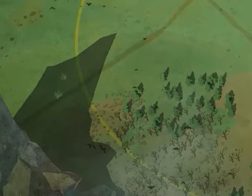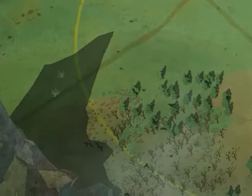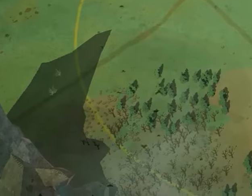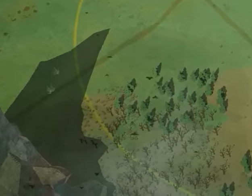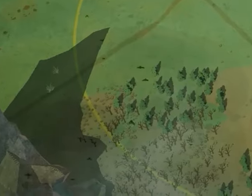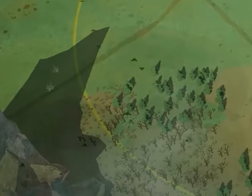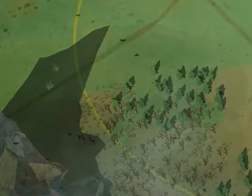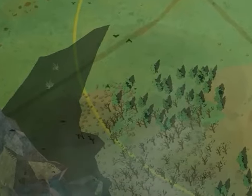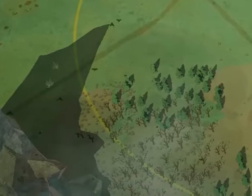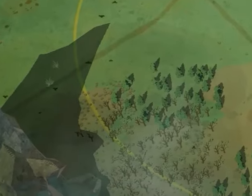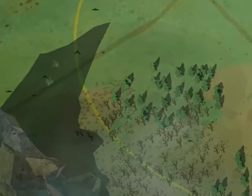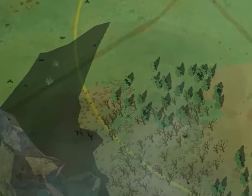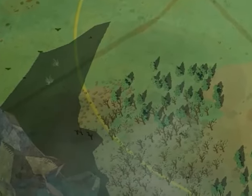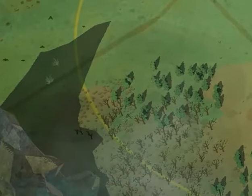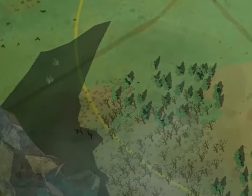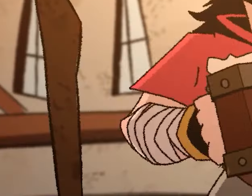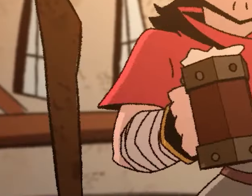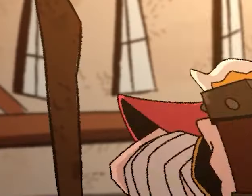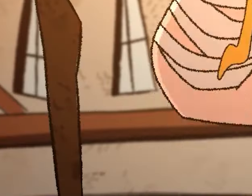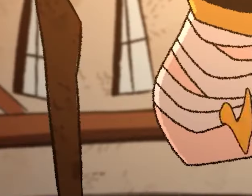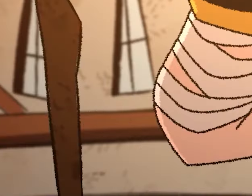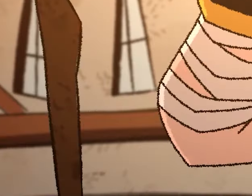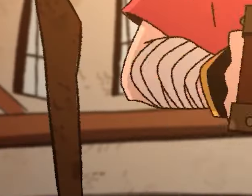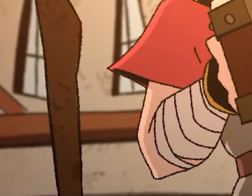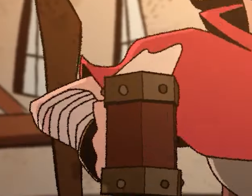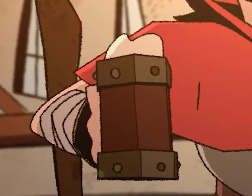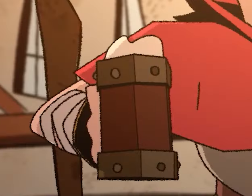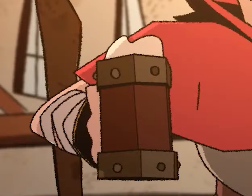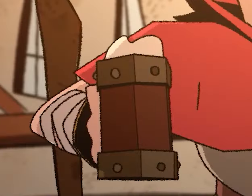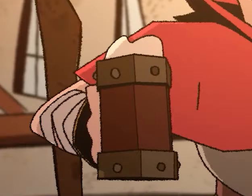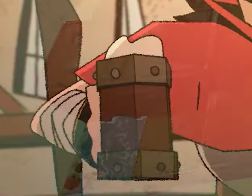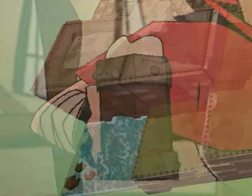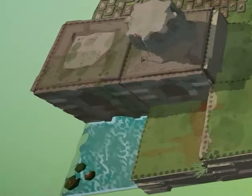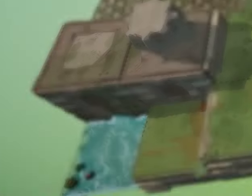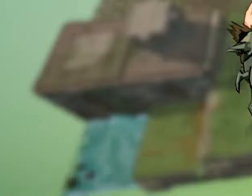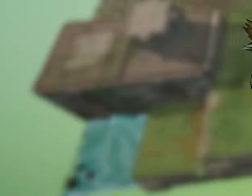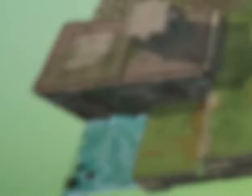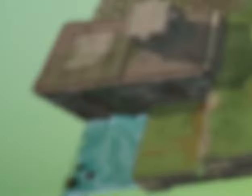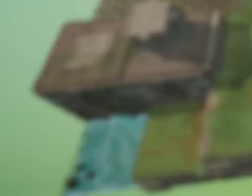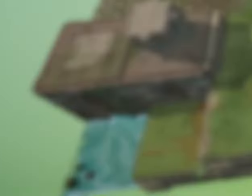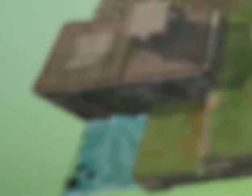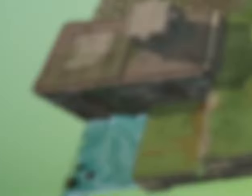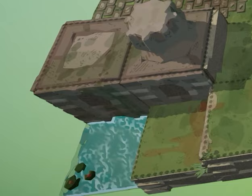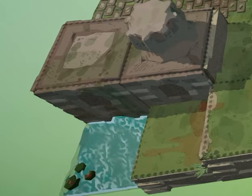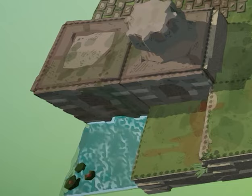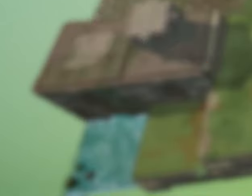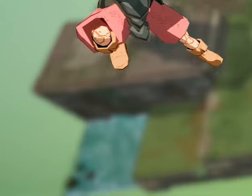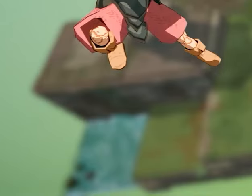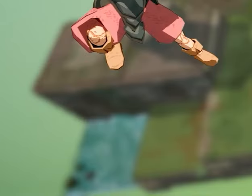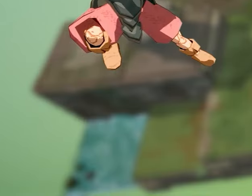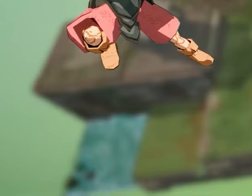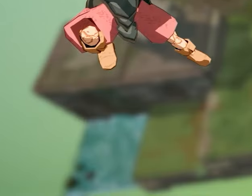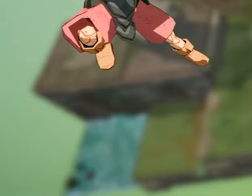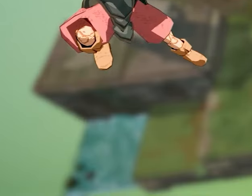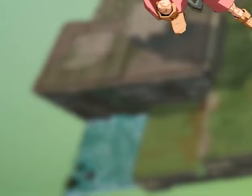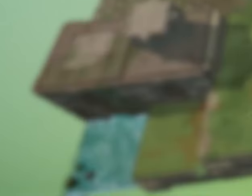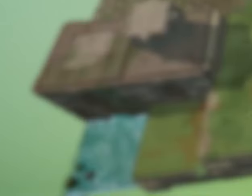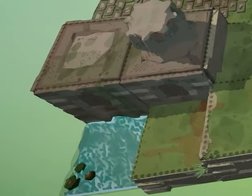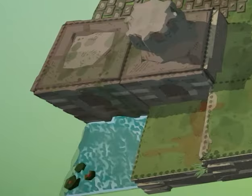wilds and found epic loot. I can kick any monster's ass, even the nastiest